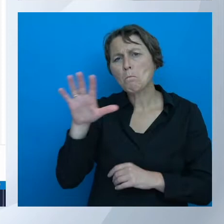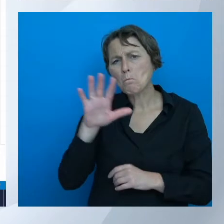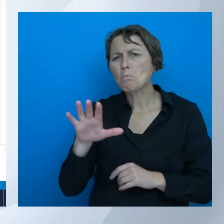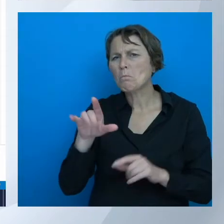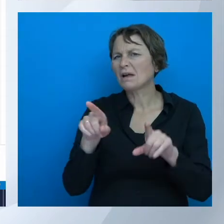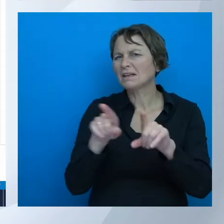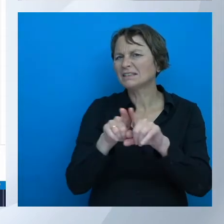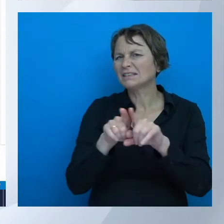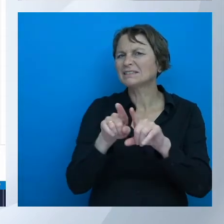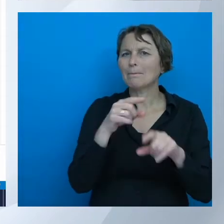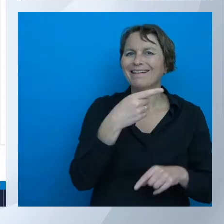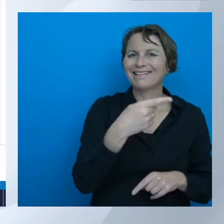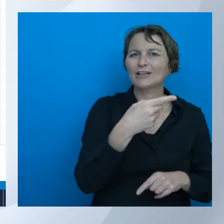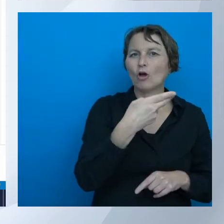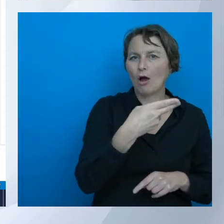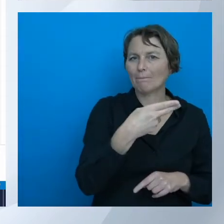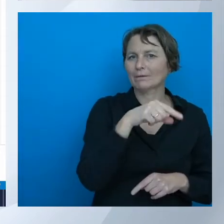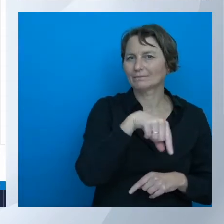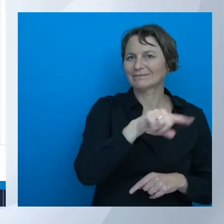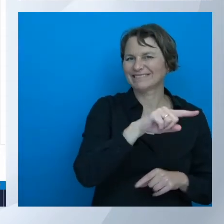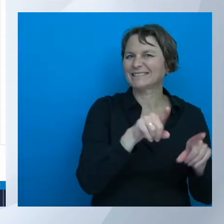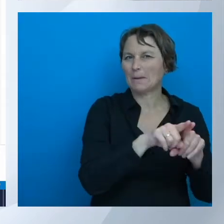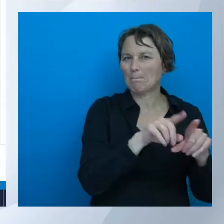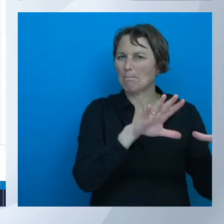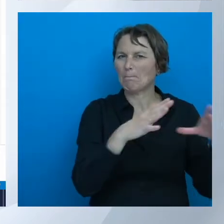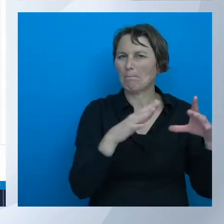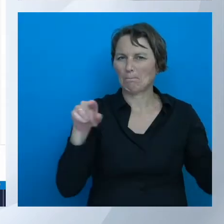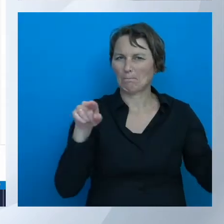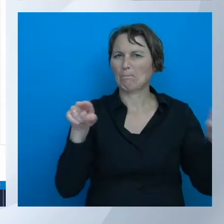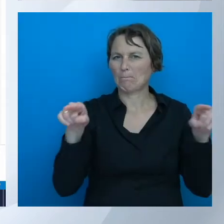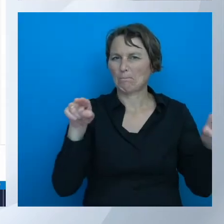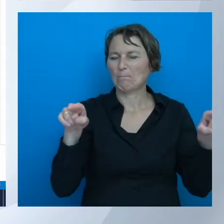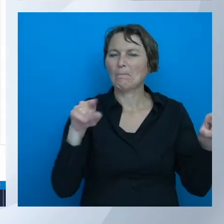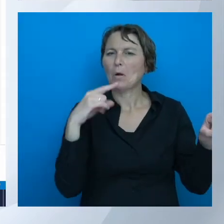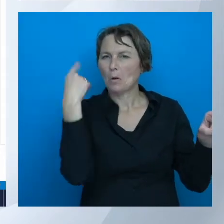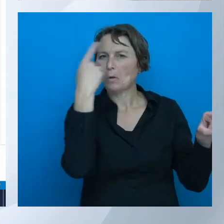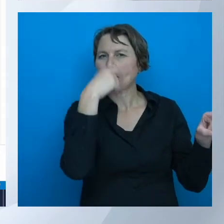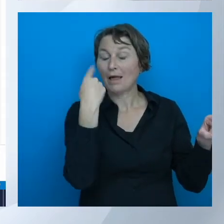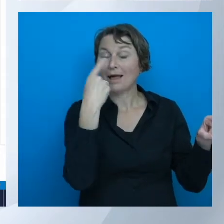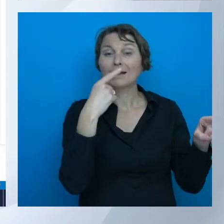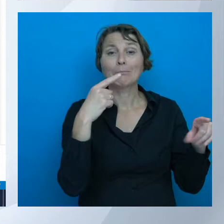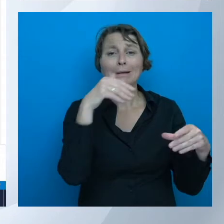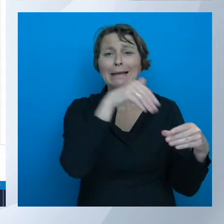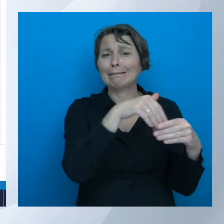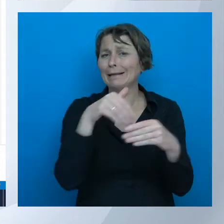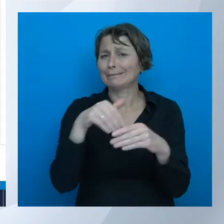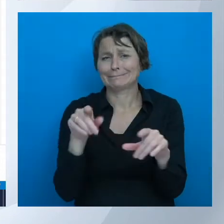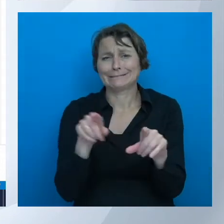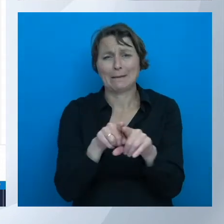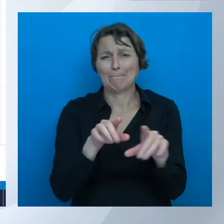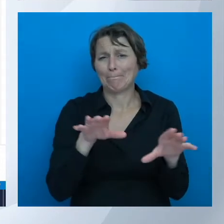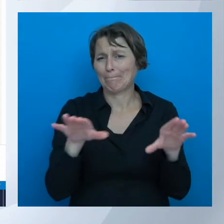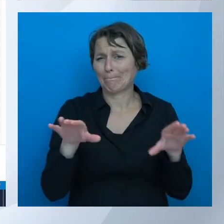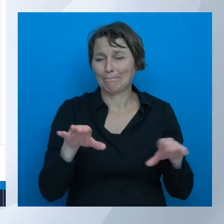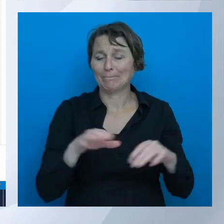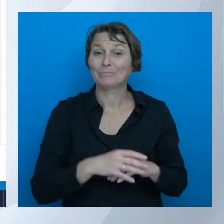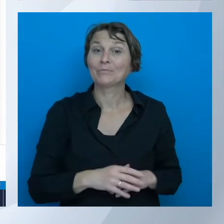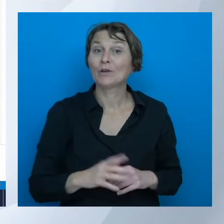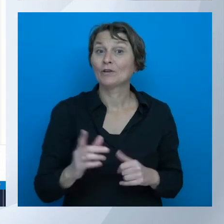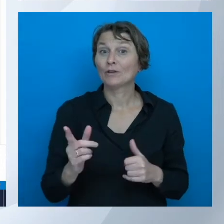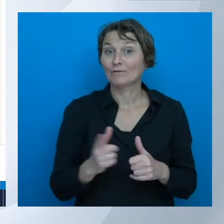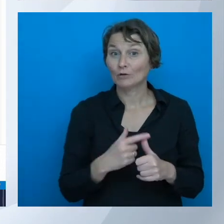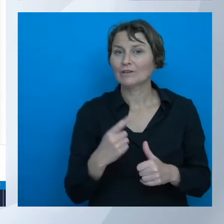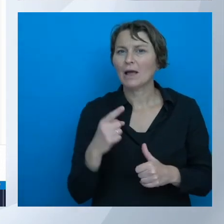Actions pipeline that we had, slightly different, but the gist is the same. So the first thing that I'll need to do is I'll need to build my code